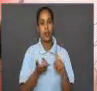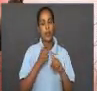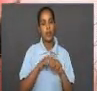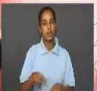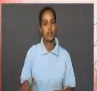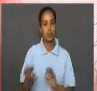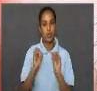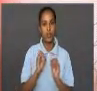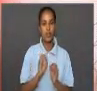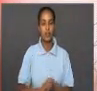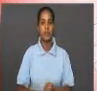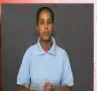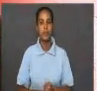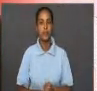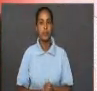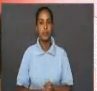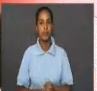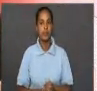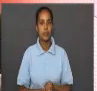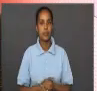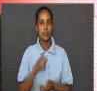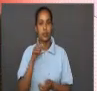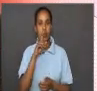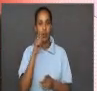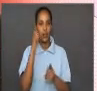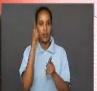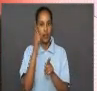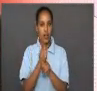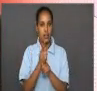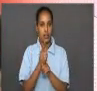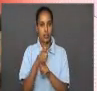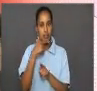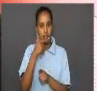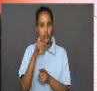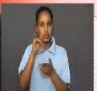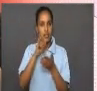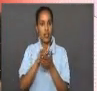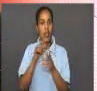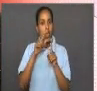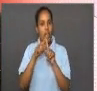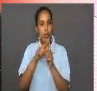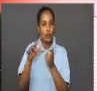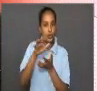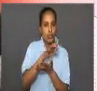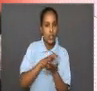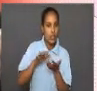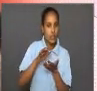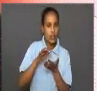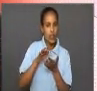Welcome back, students. You were right to say that